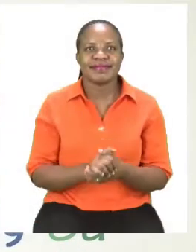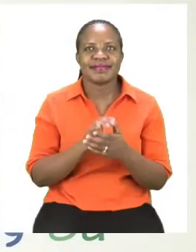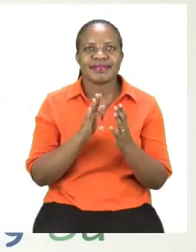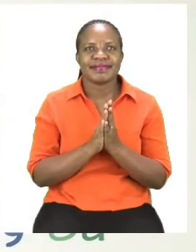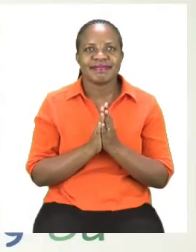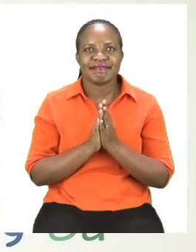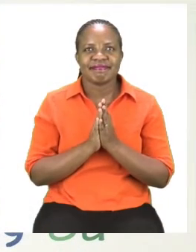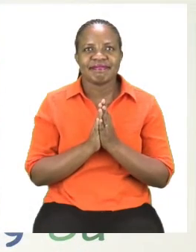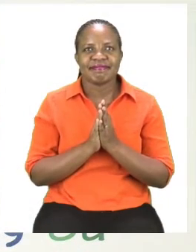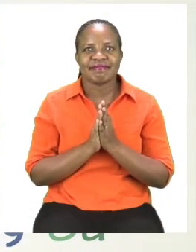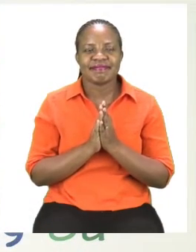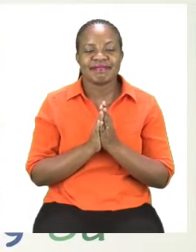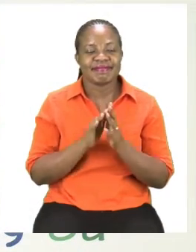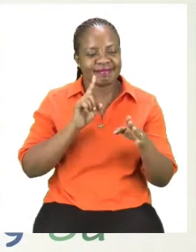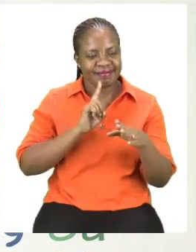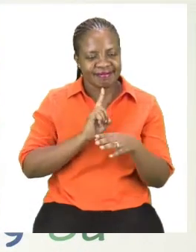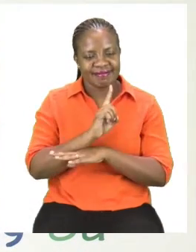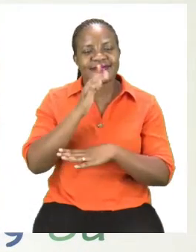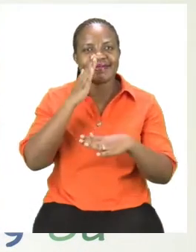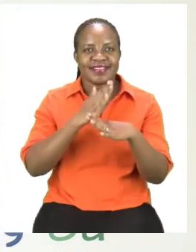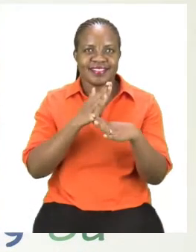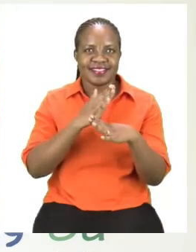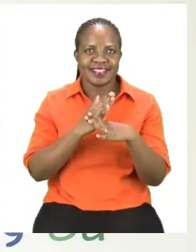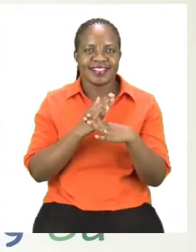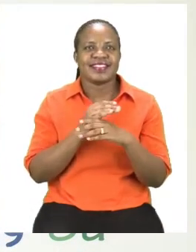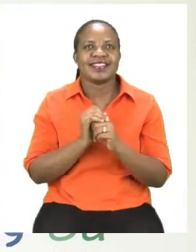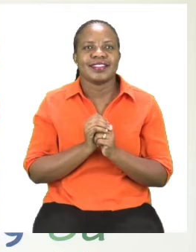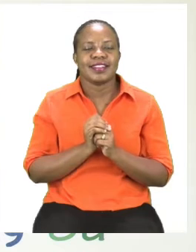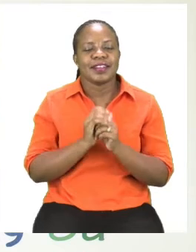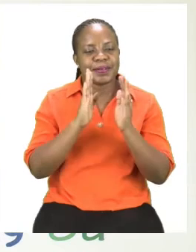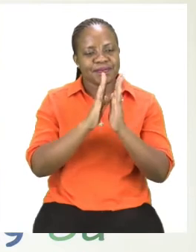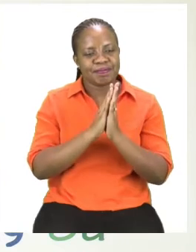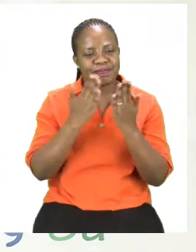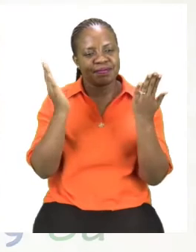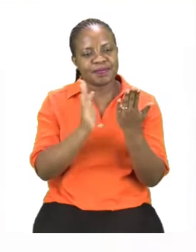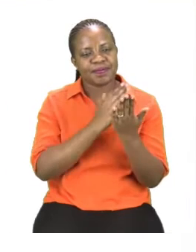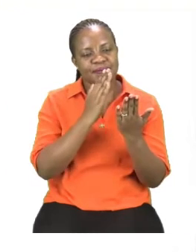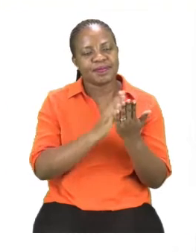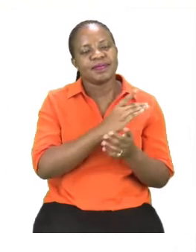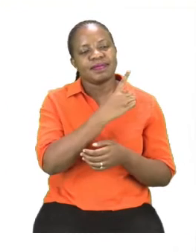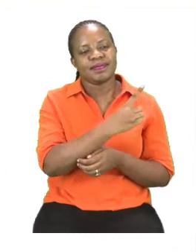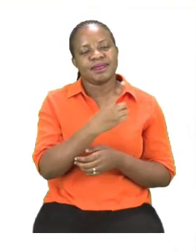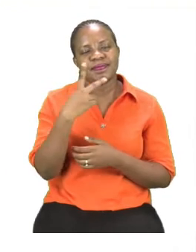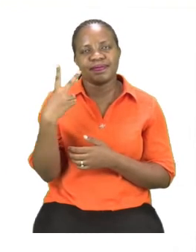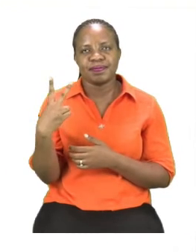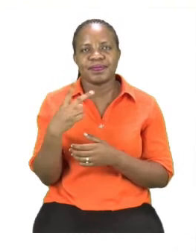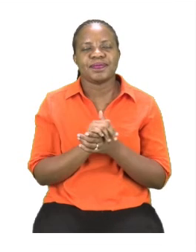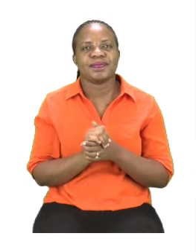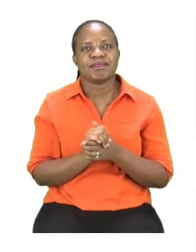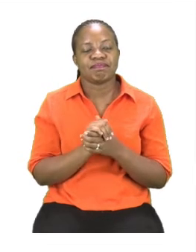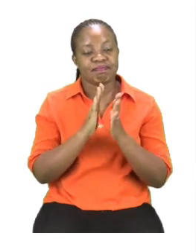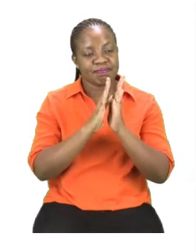For our first exercise today, let us turn to page 12. On page